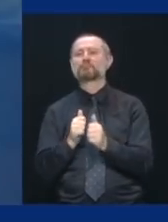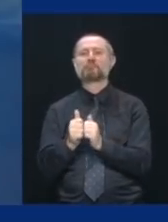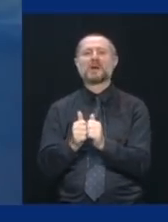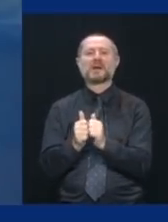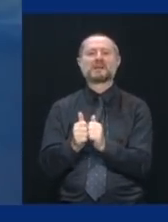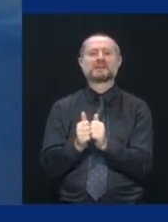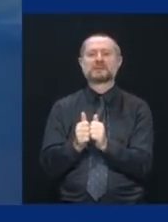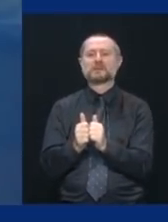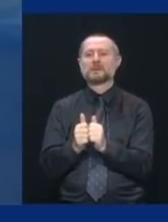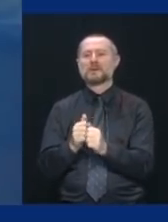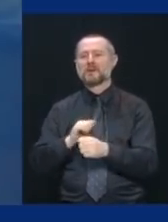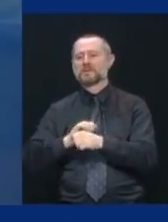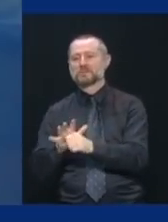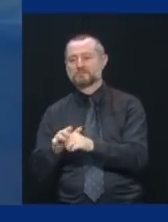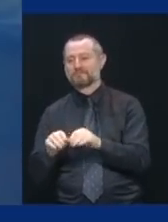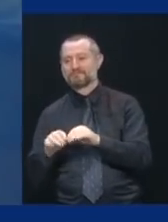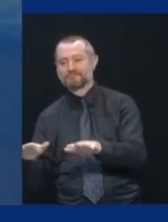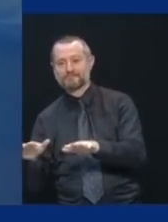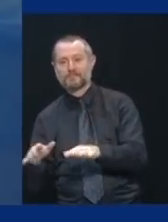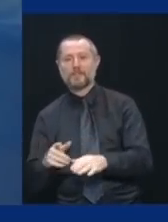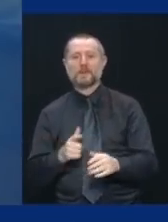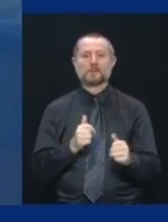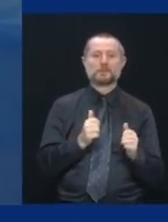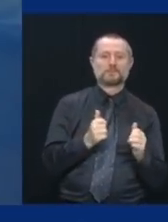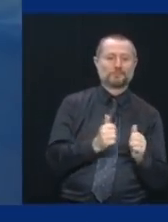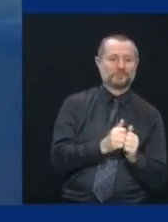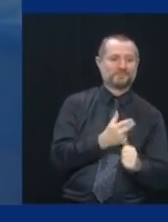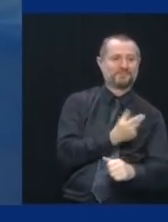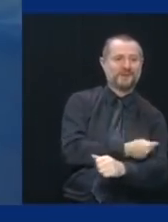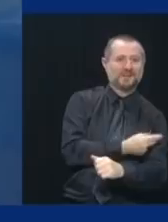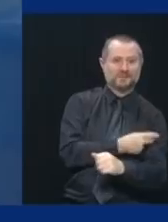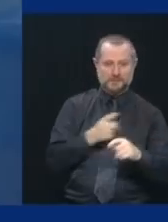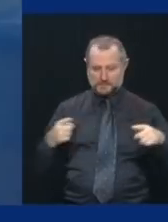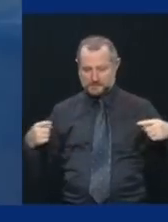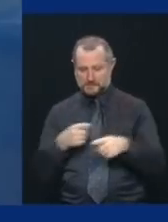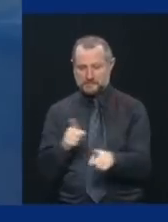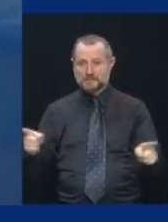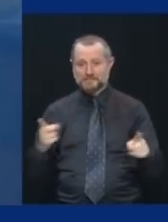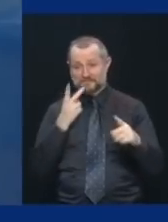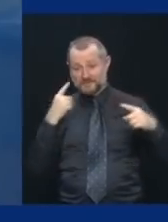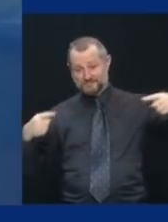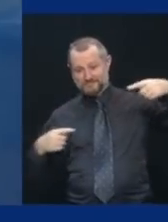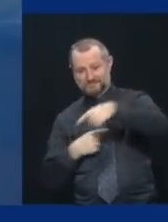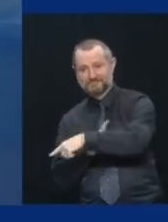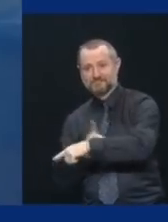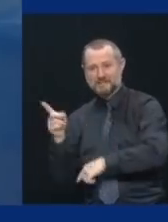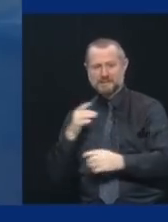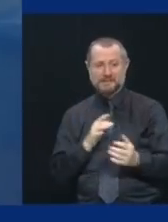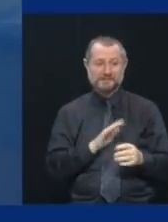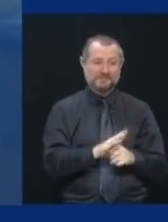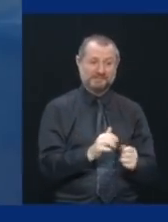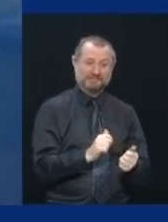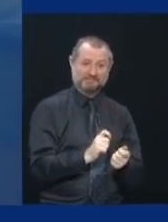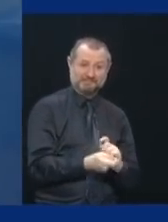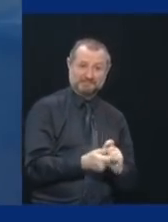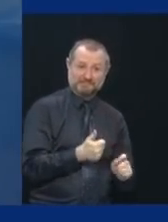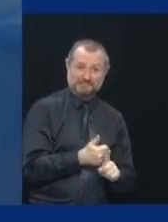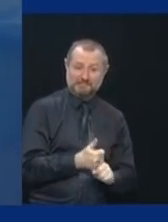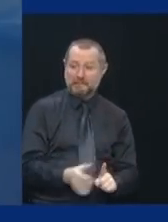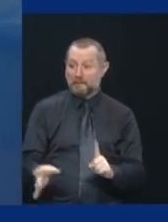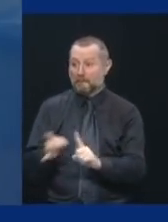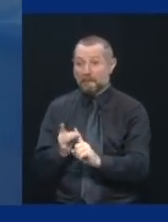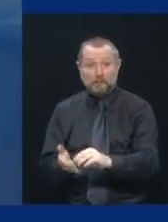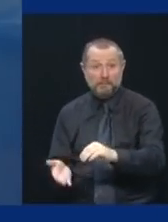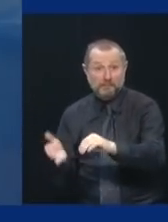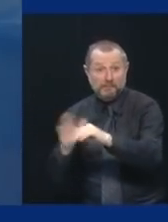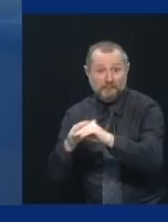COVID spread. We're watching for variants. We're watching for increased infection from variants. We're